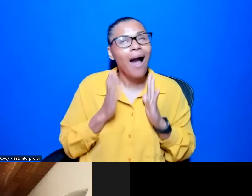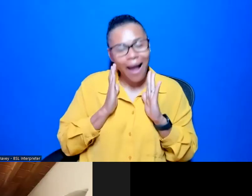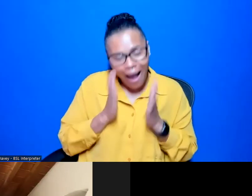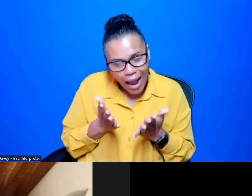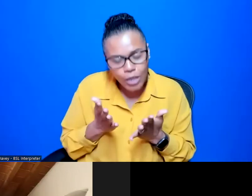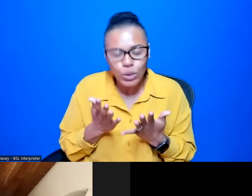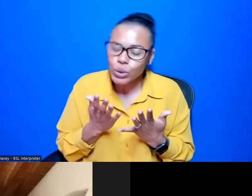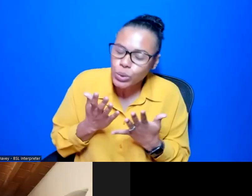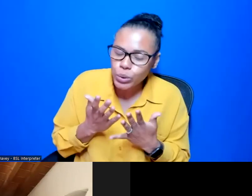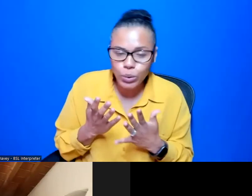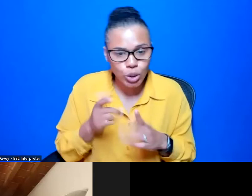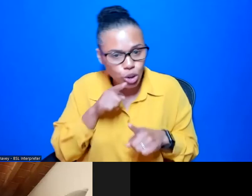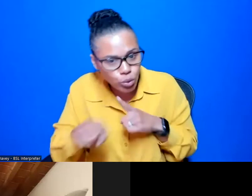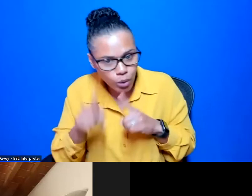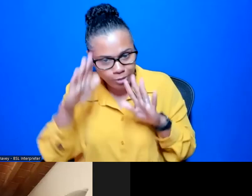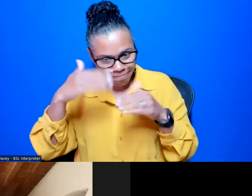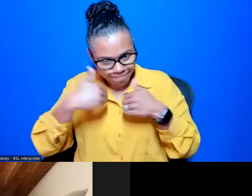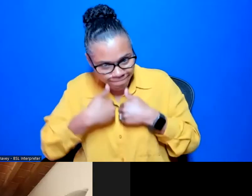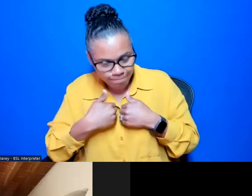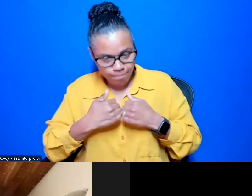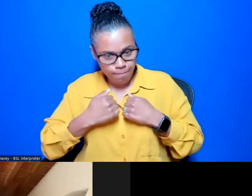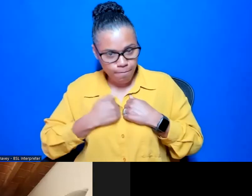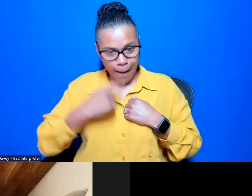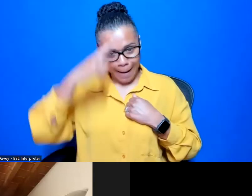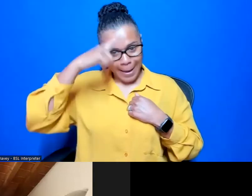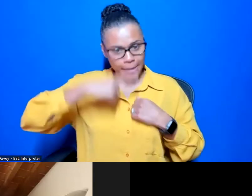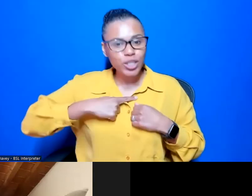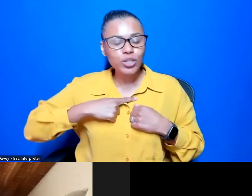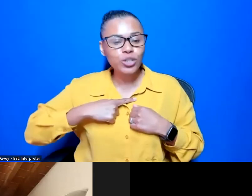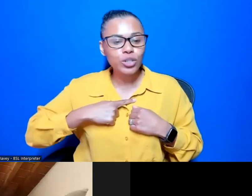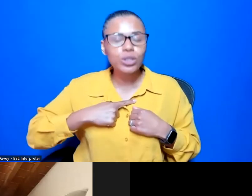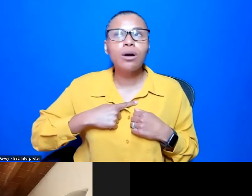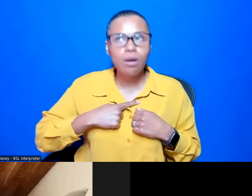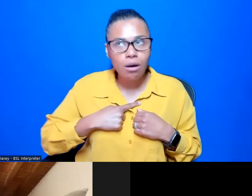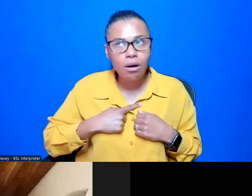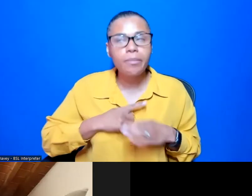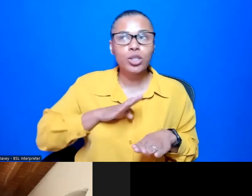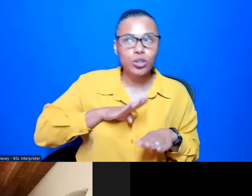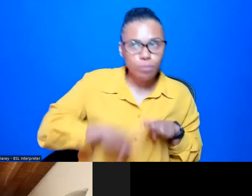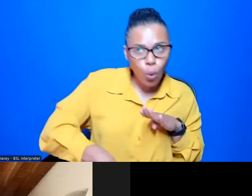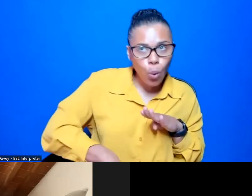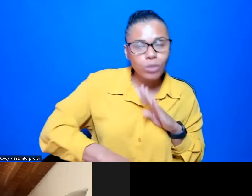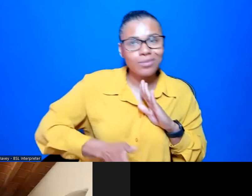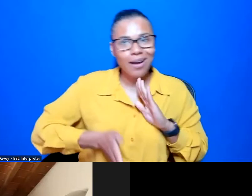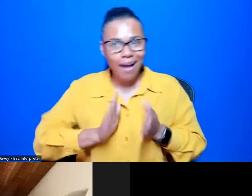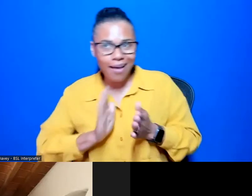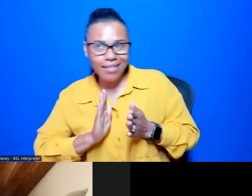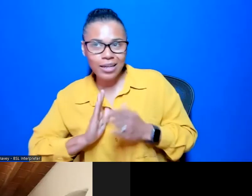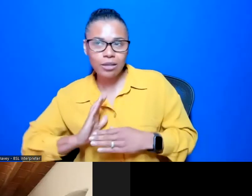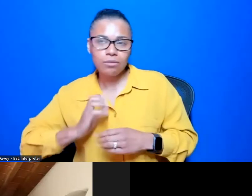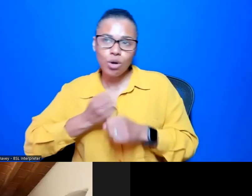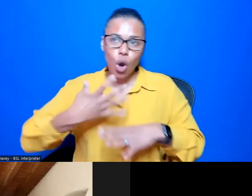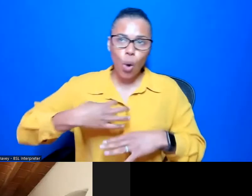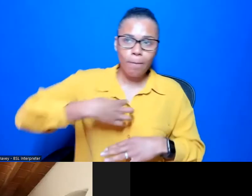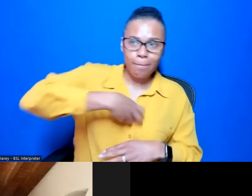my image, not just being a sport athlete, Olympic medalist, etc. So you have to show them that you are capable of knowing what's going on, because